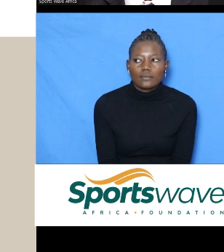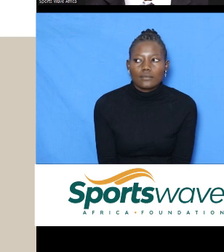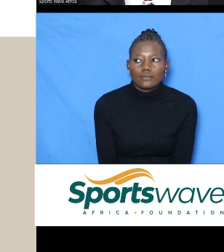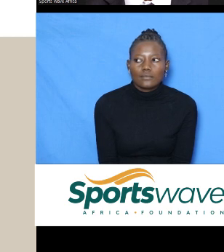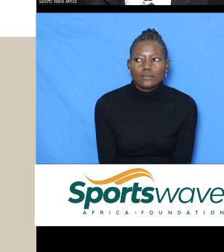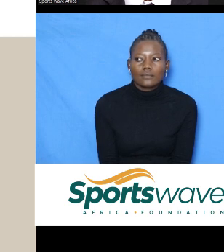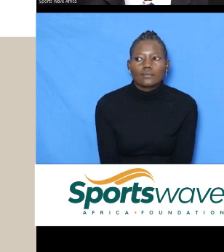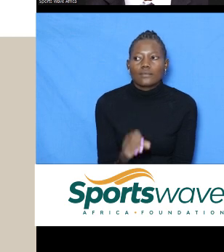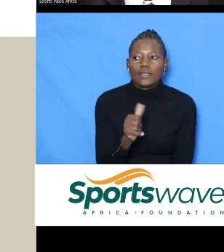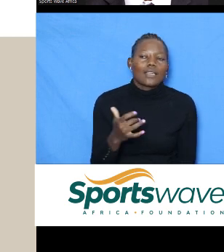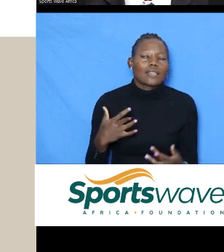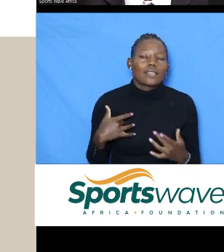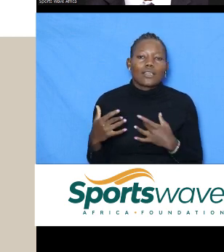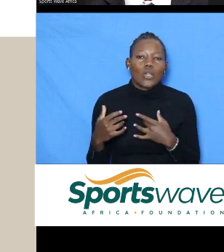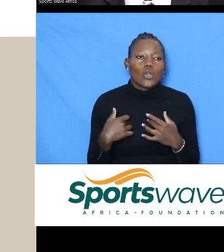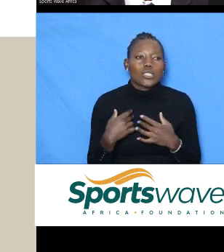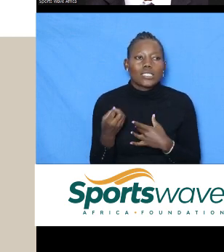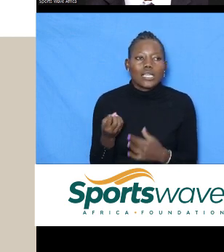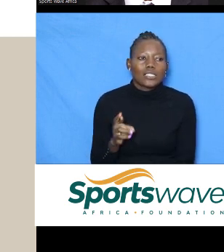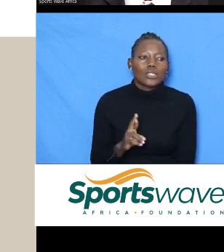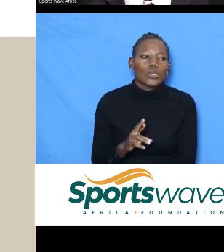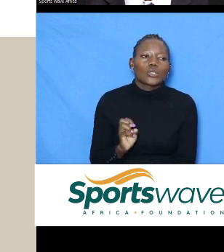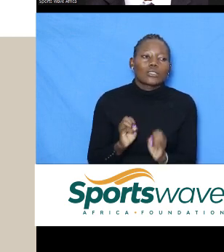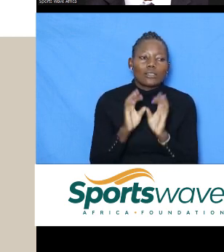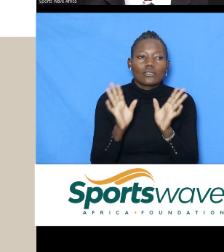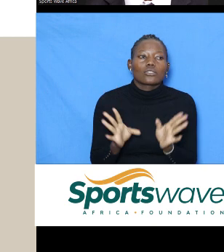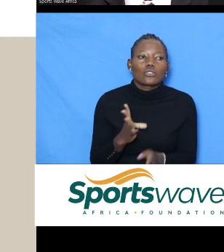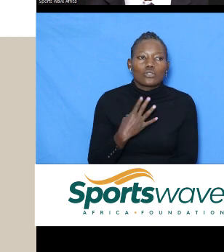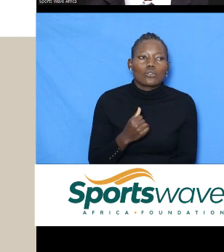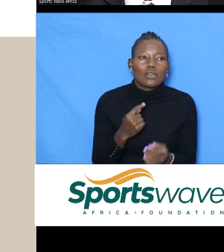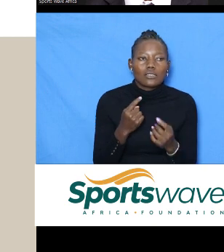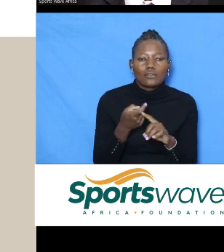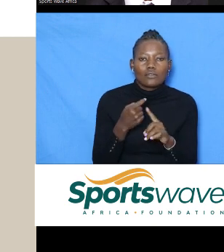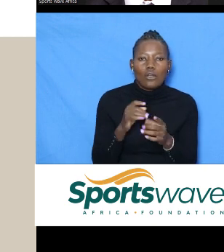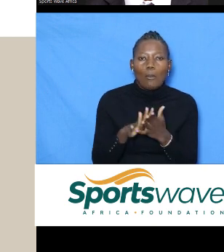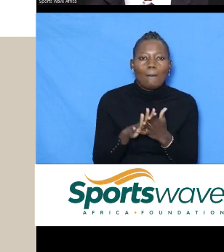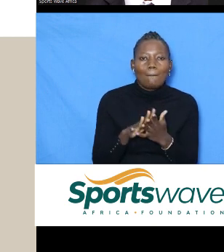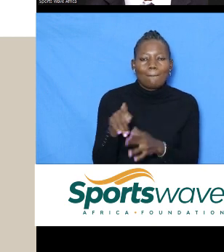any concern or any clarification that you need from Purity?